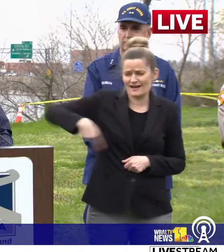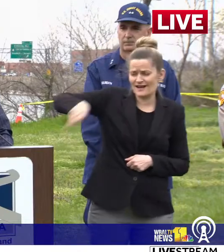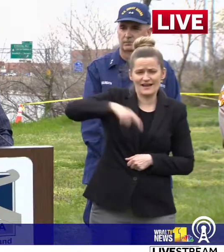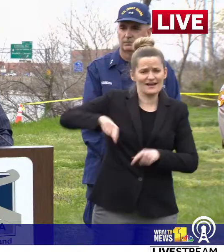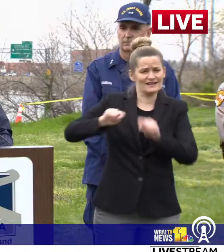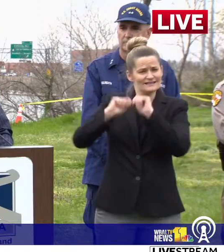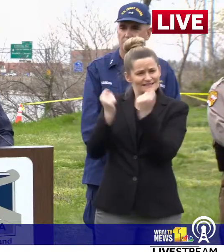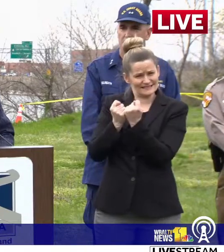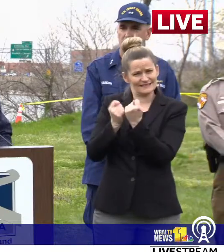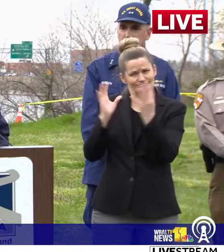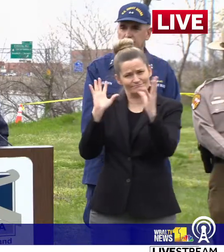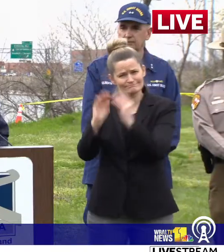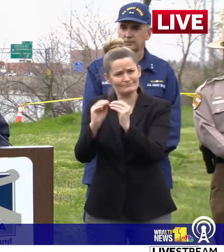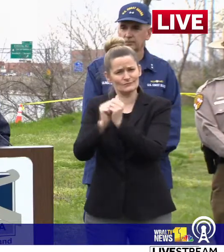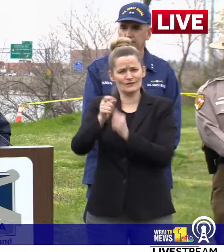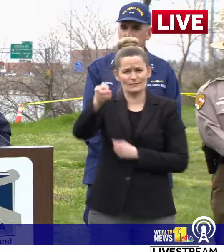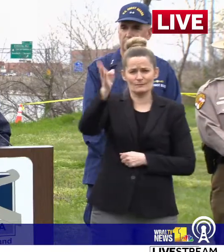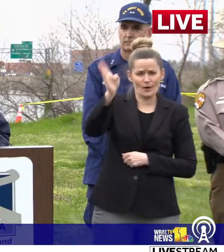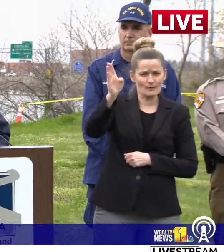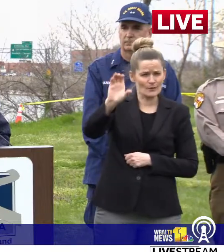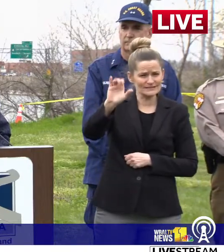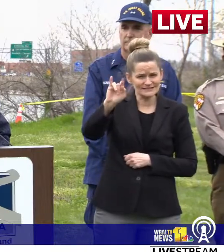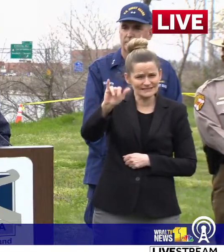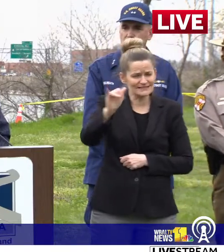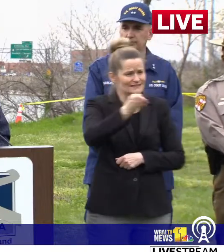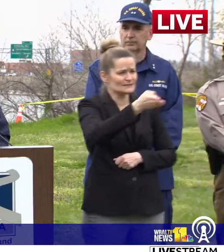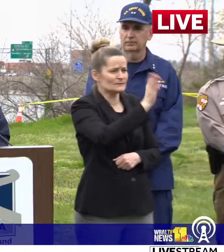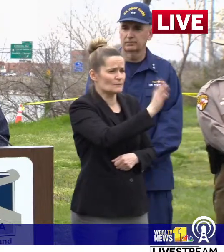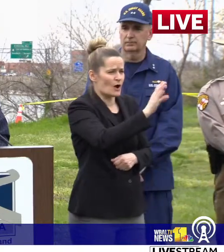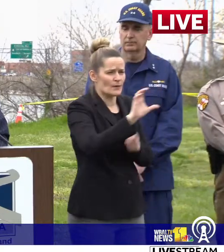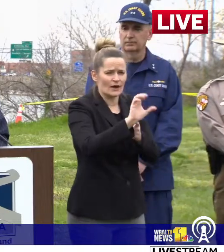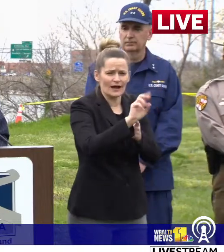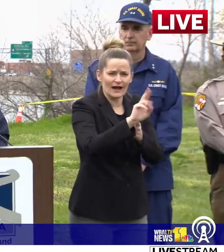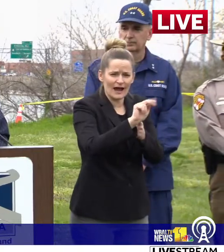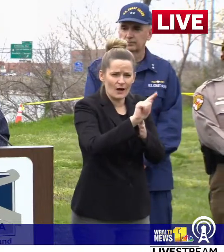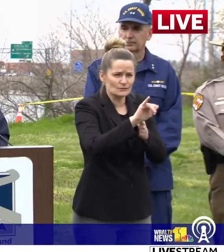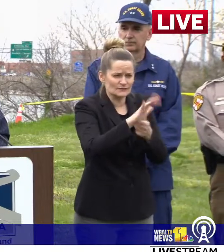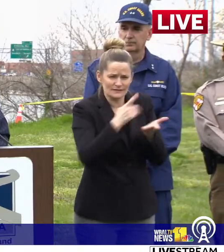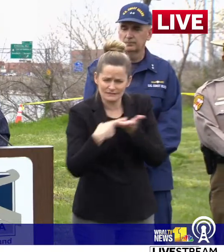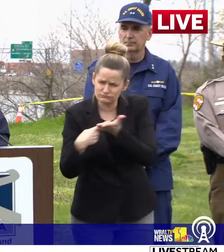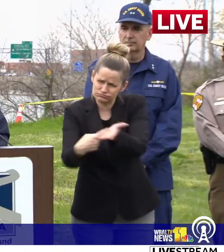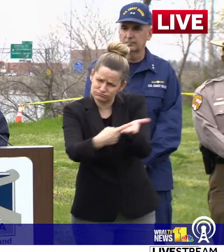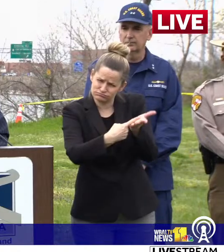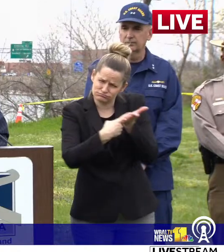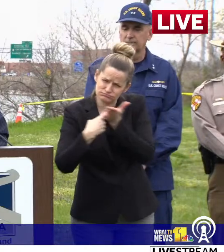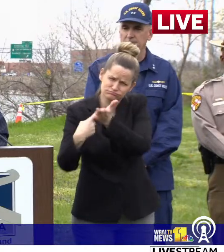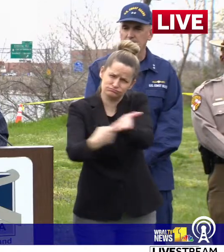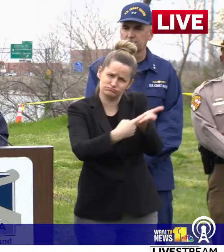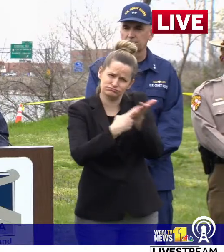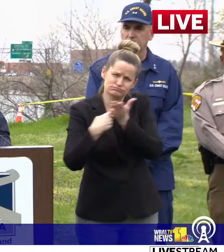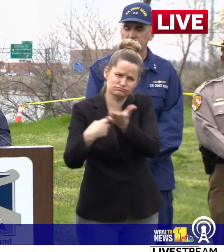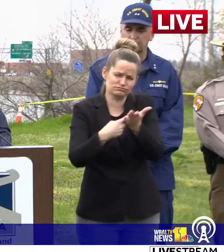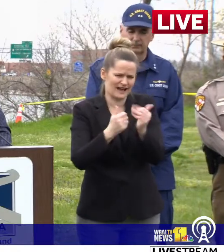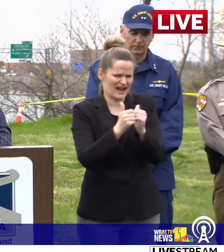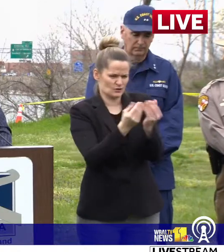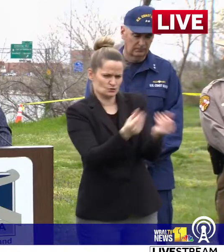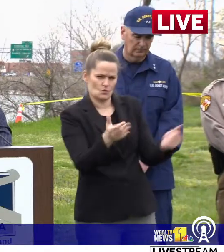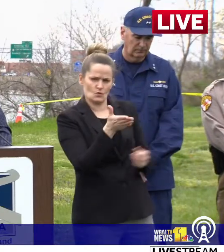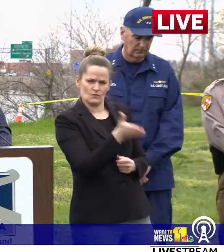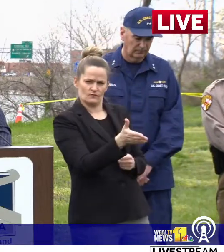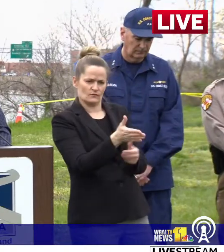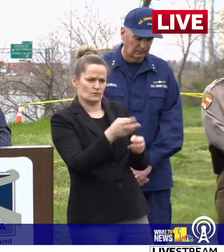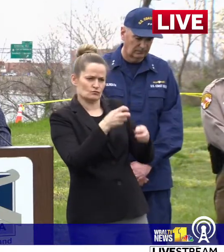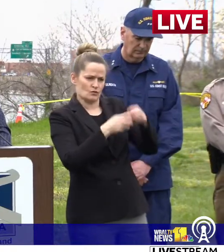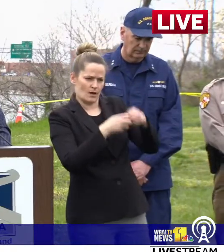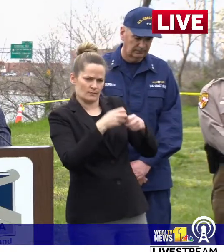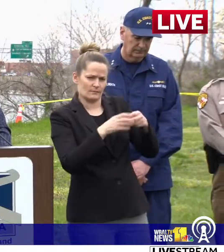City, Baltimore County, and Anne Arundel County to deal with specific issues, immediate specific issues, but also think long-term about